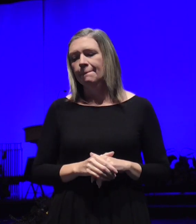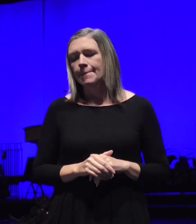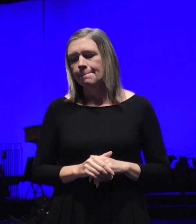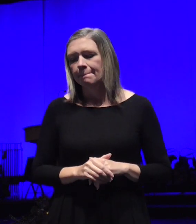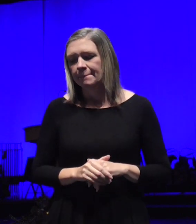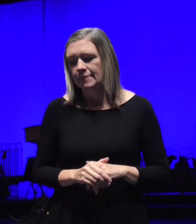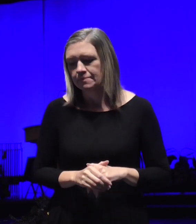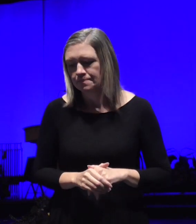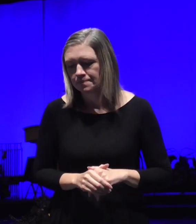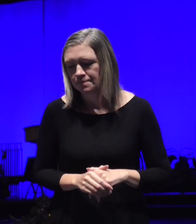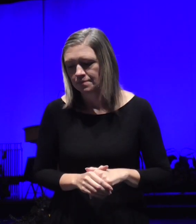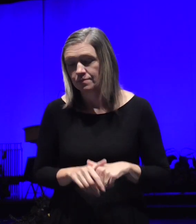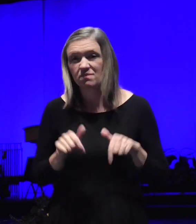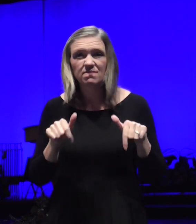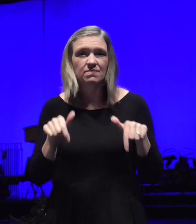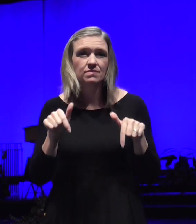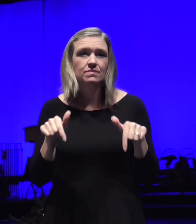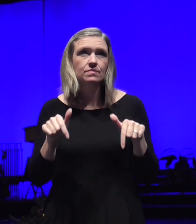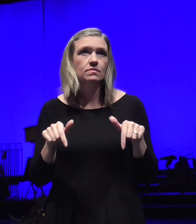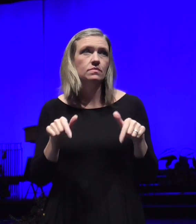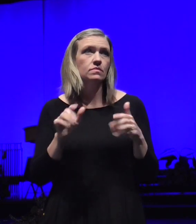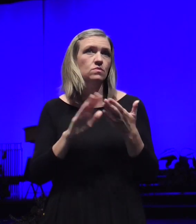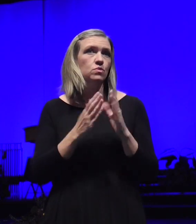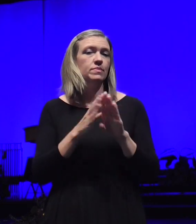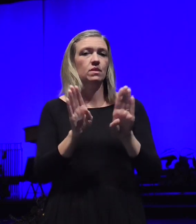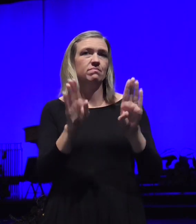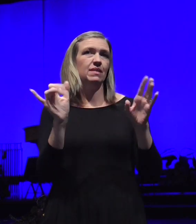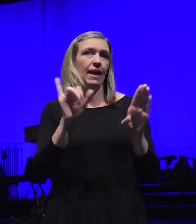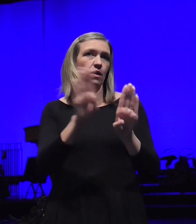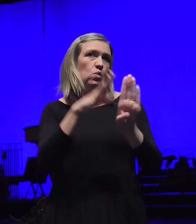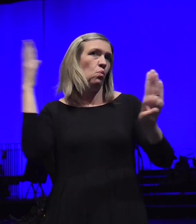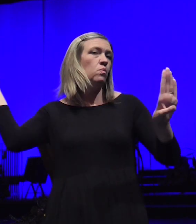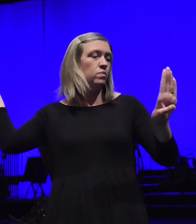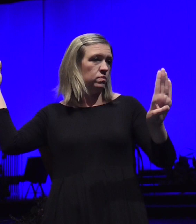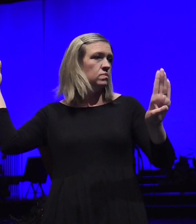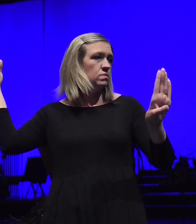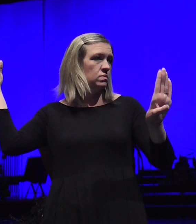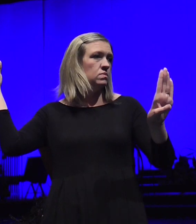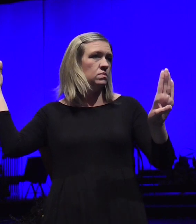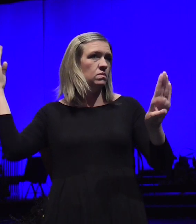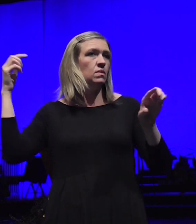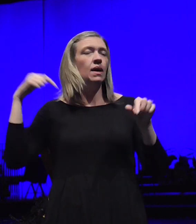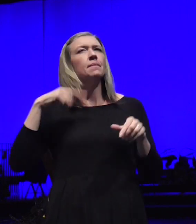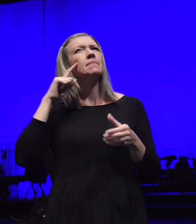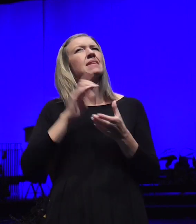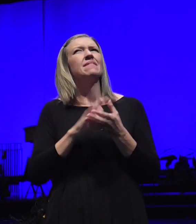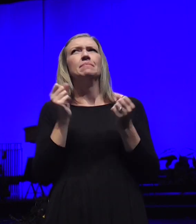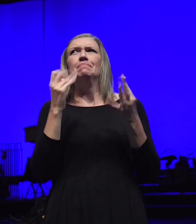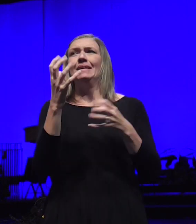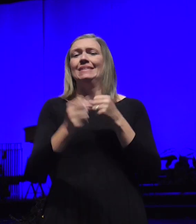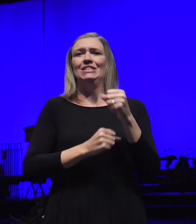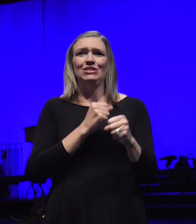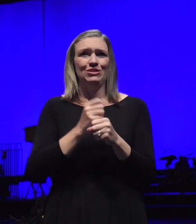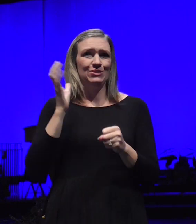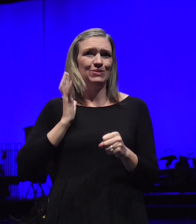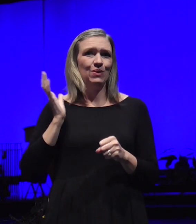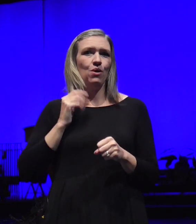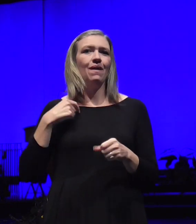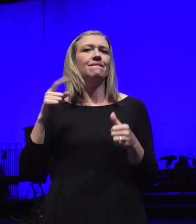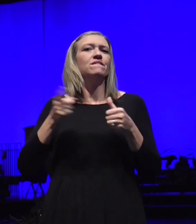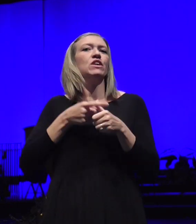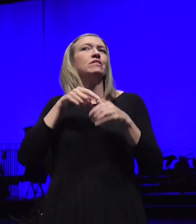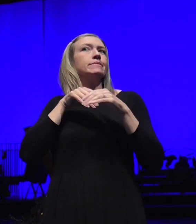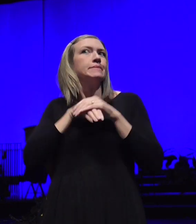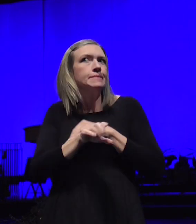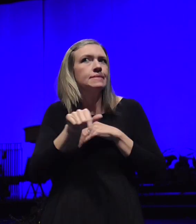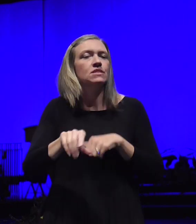So we are an open door. And I remember many years ago when I first entered Mile High Church, a long time ago,